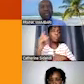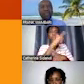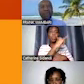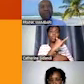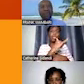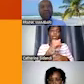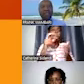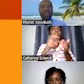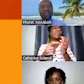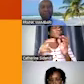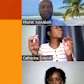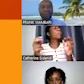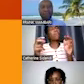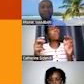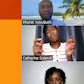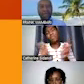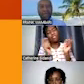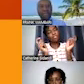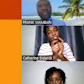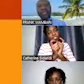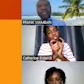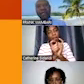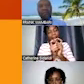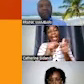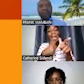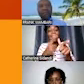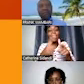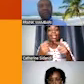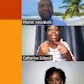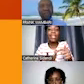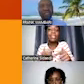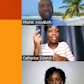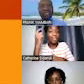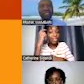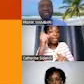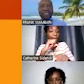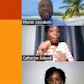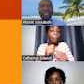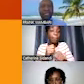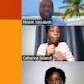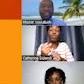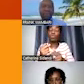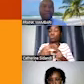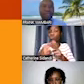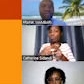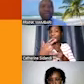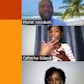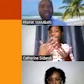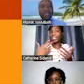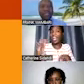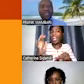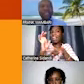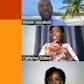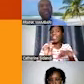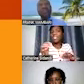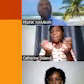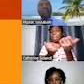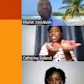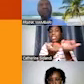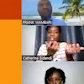painful thing. If we think about the most recent things that affected the businesses, the issue